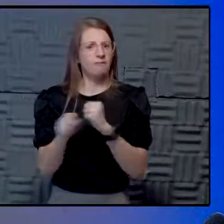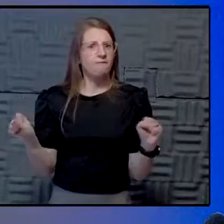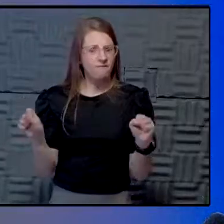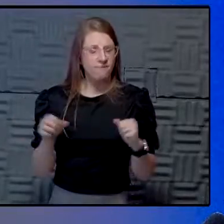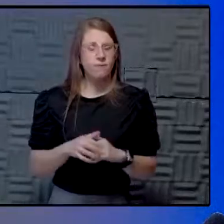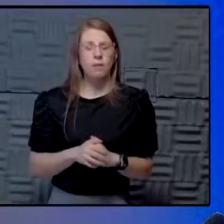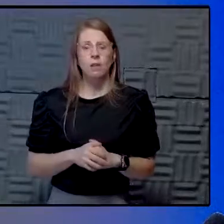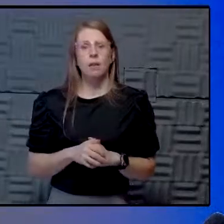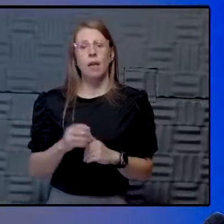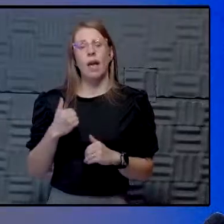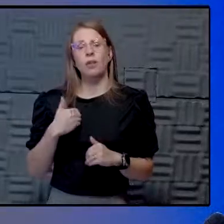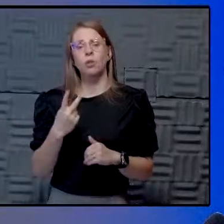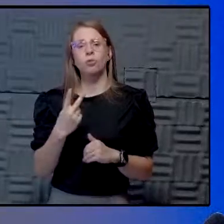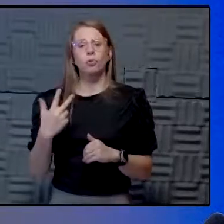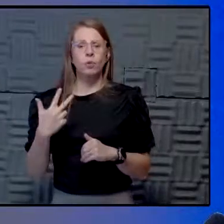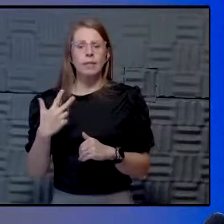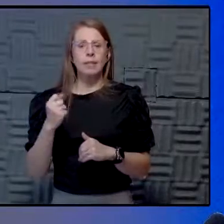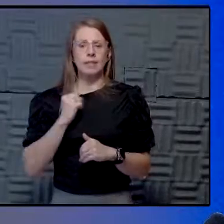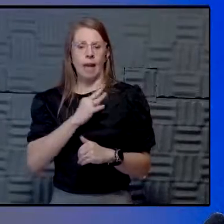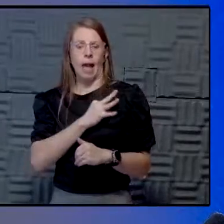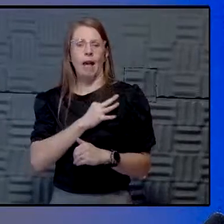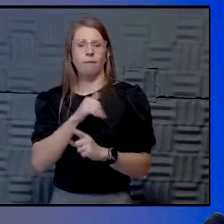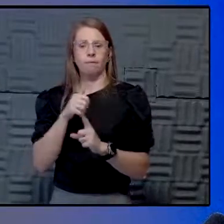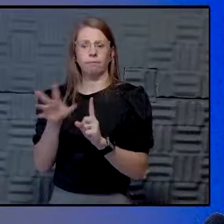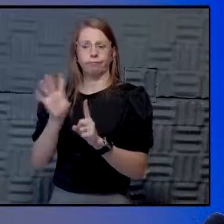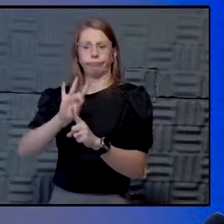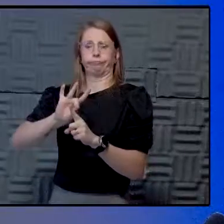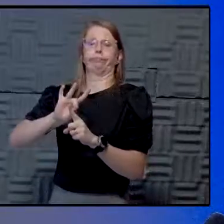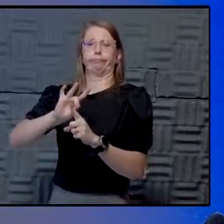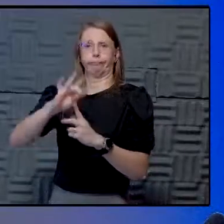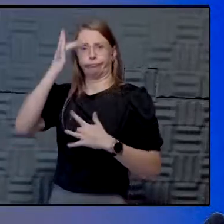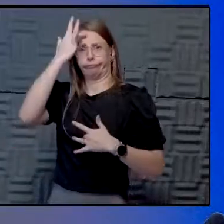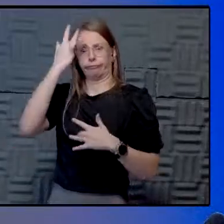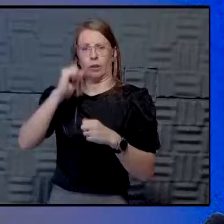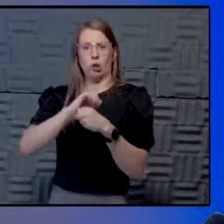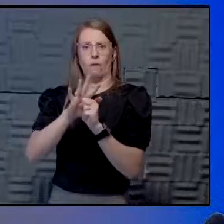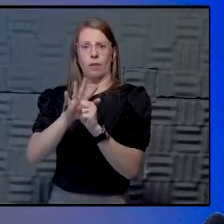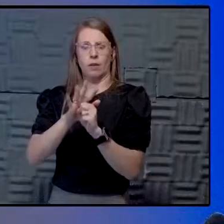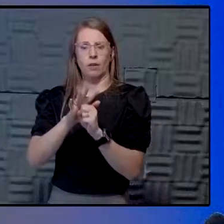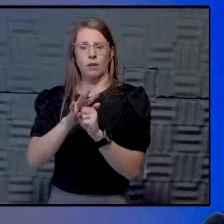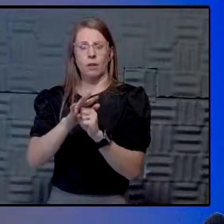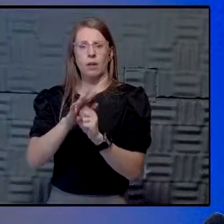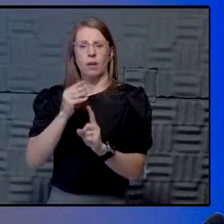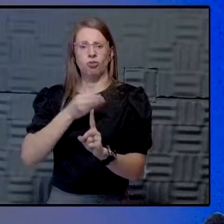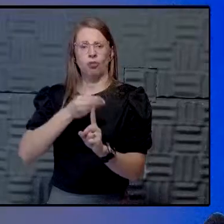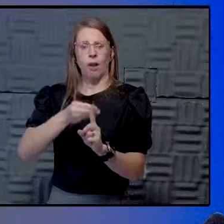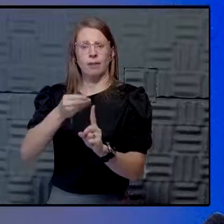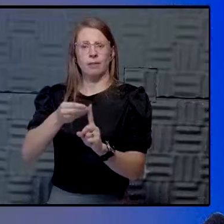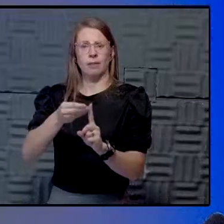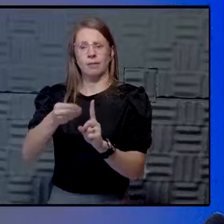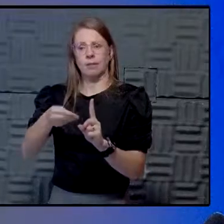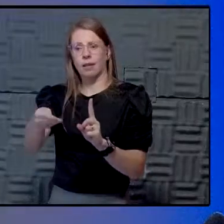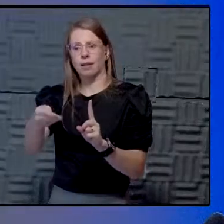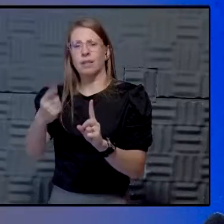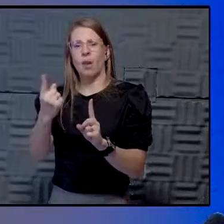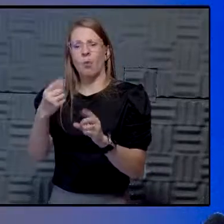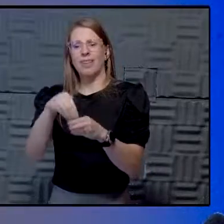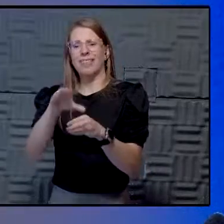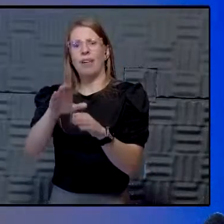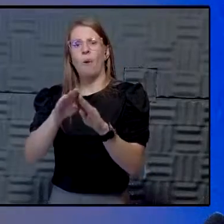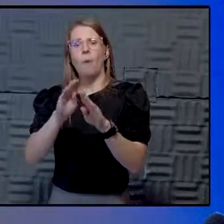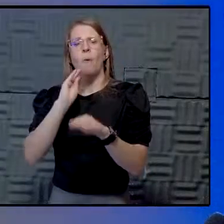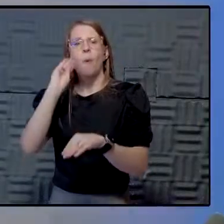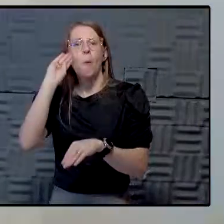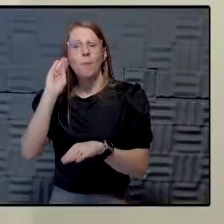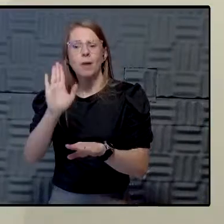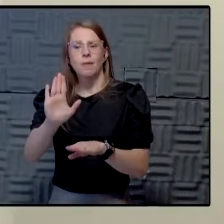only had 2 or 3 staff go out with COVID on the provider side, and all of them we traced back to someone in the household who had it